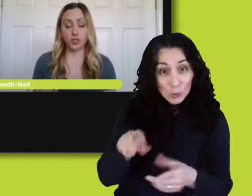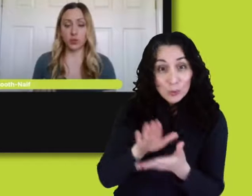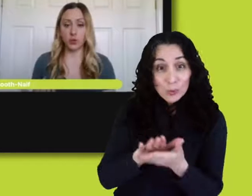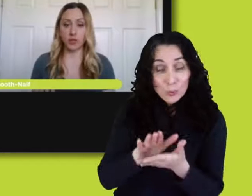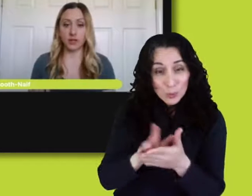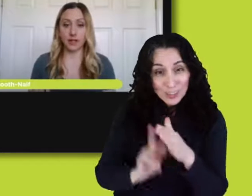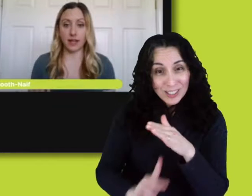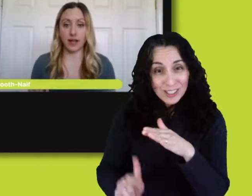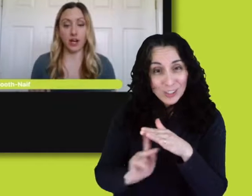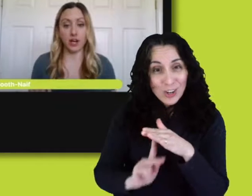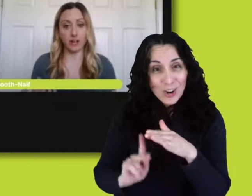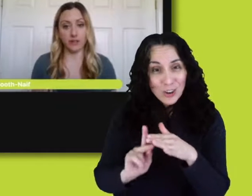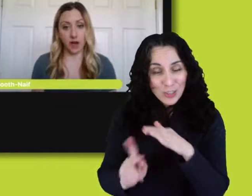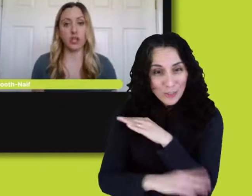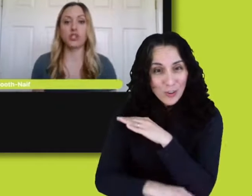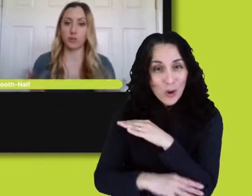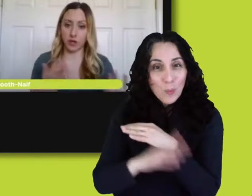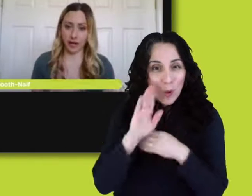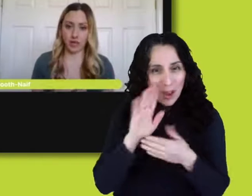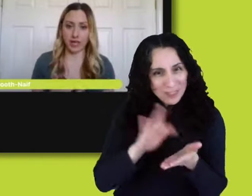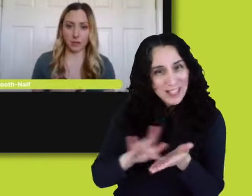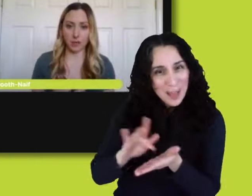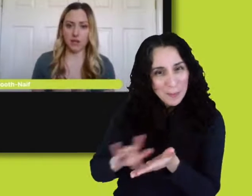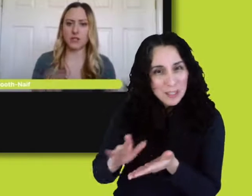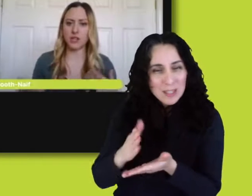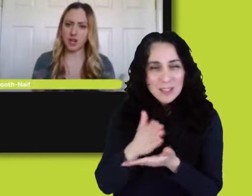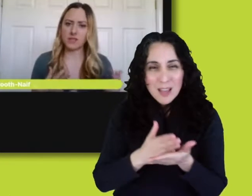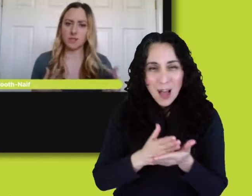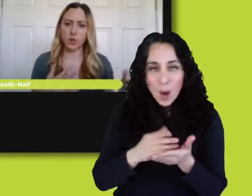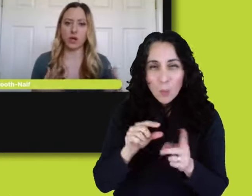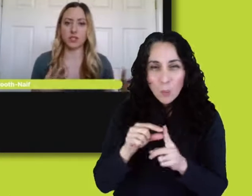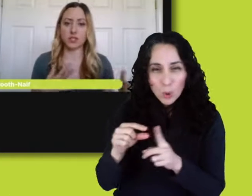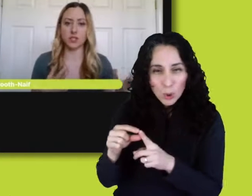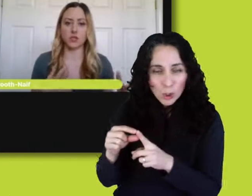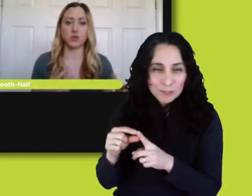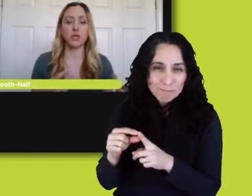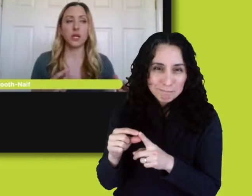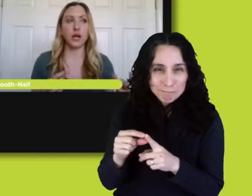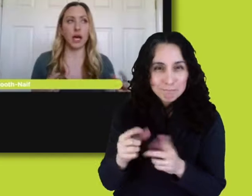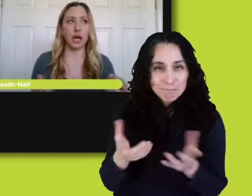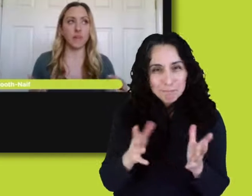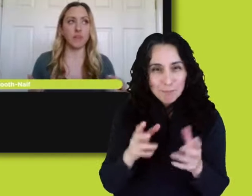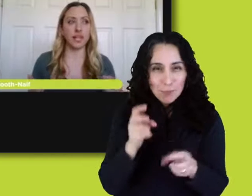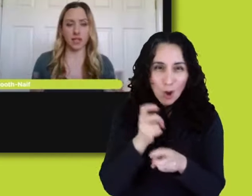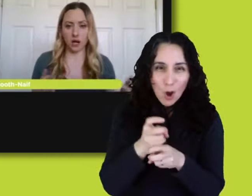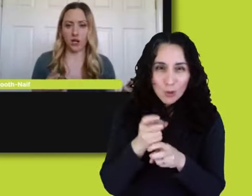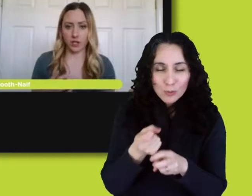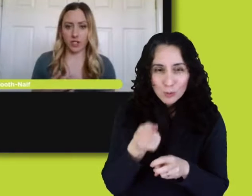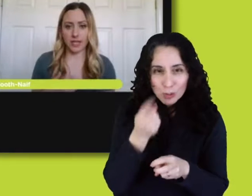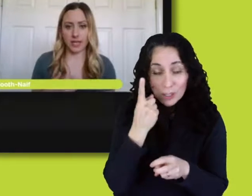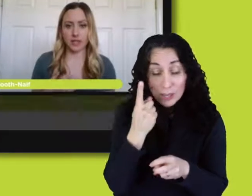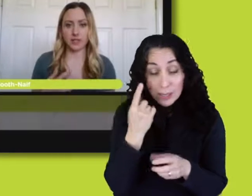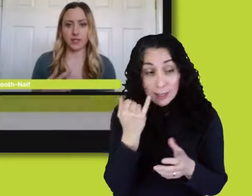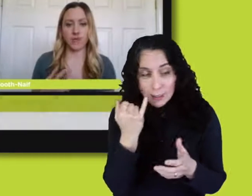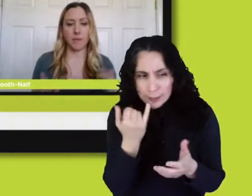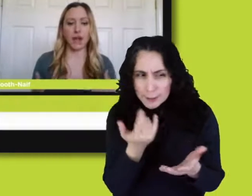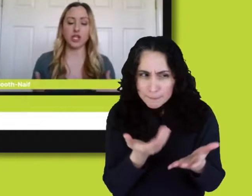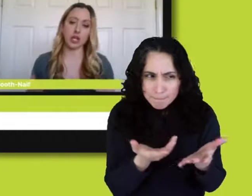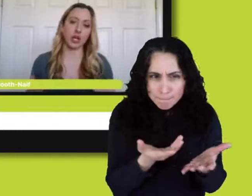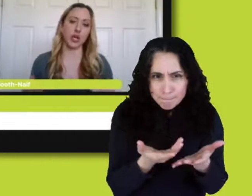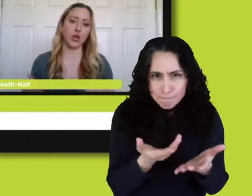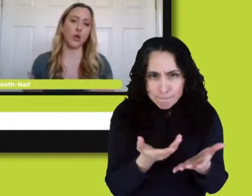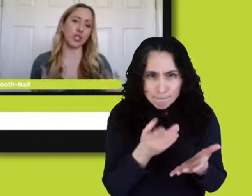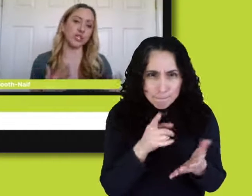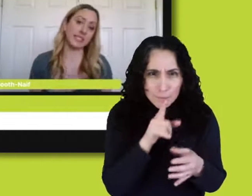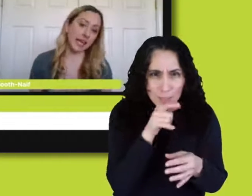when she goes to school in kindergarten in the fall, she will have her tablet, because there are some words too that's hard to understand. So if I'm